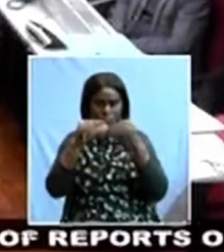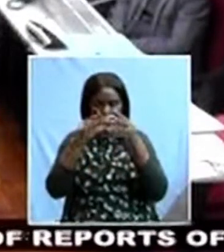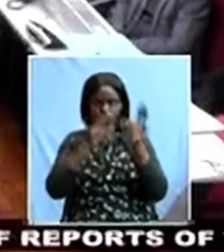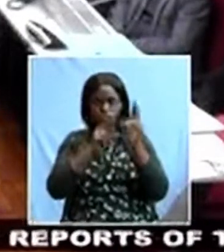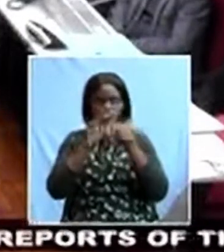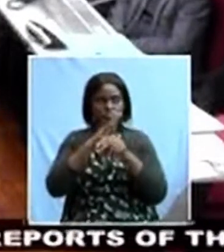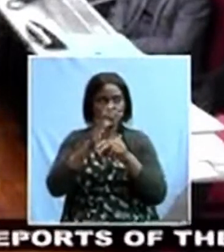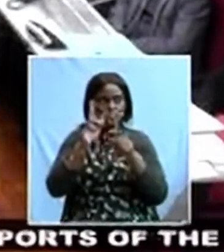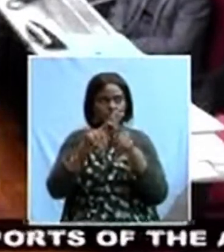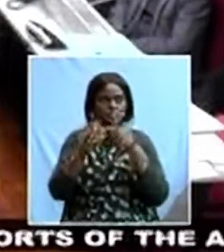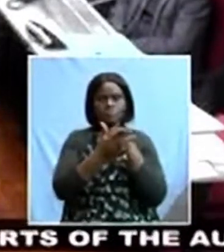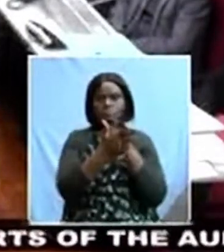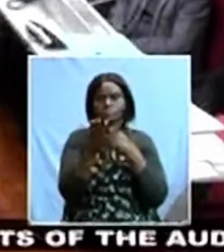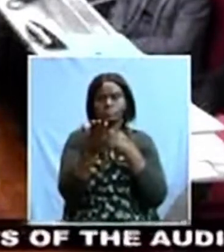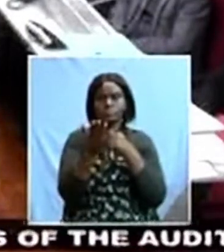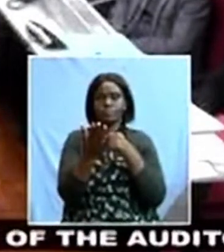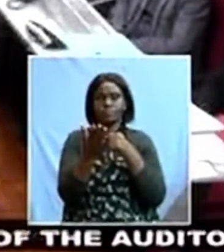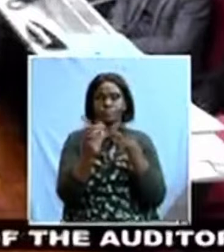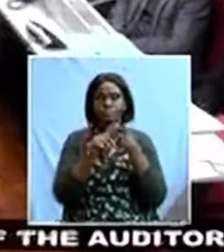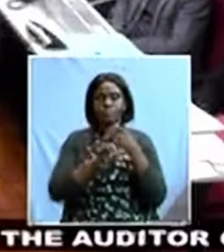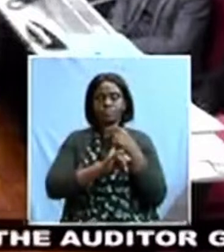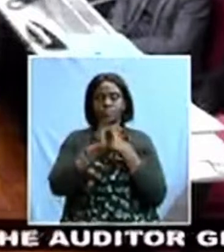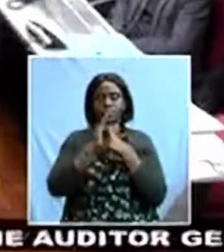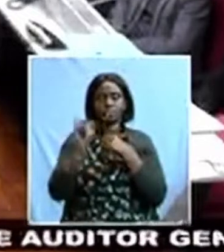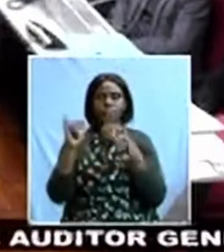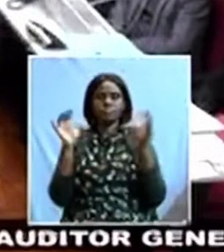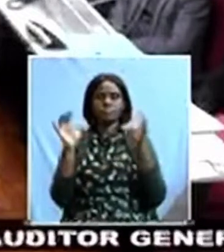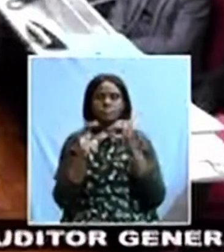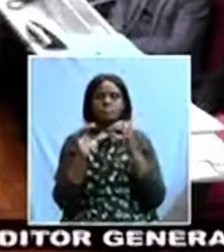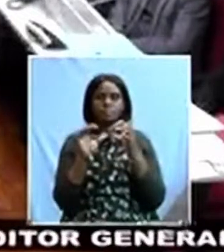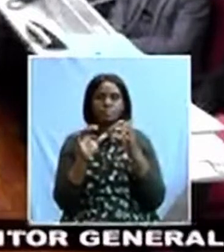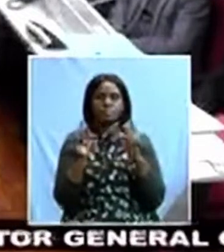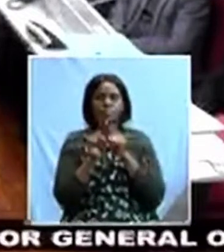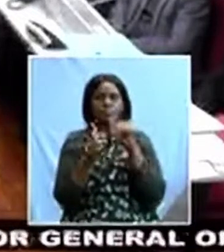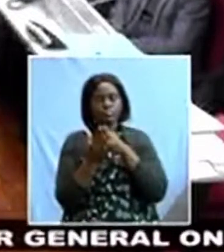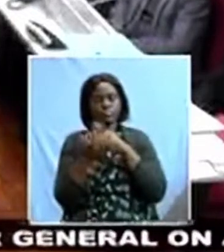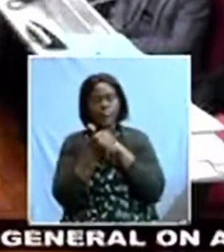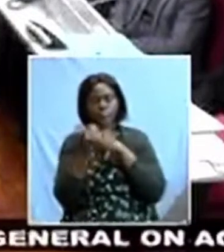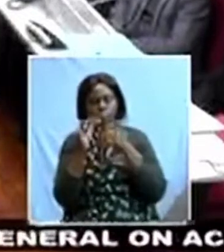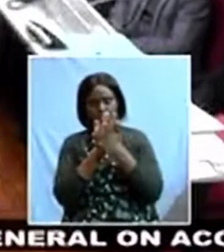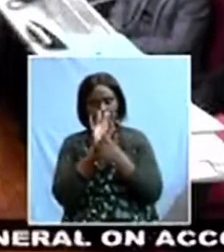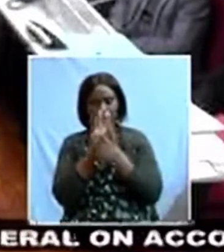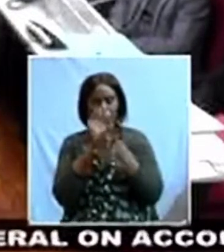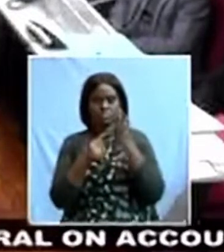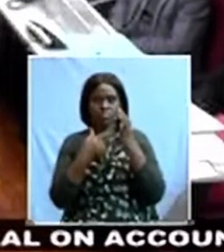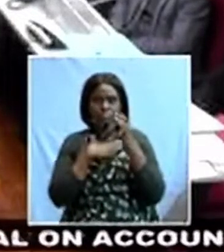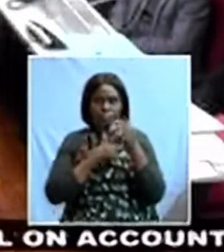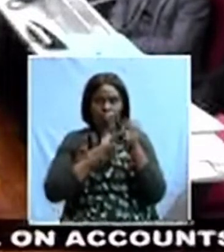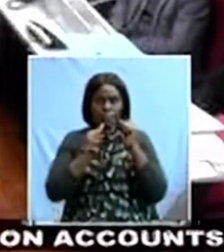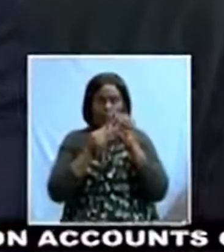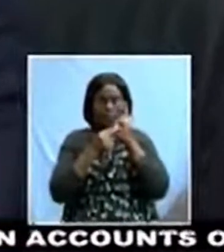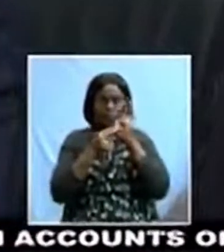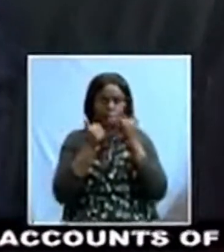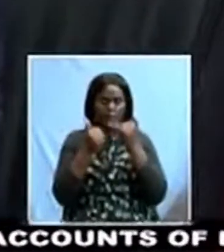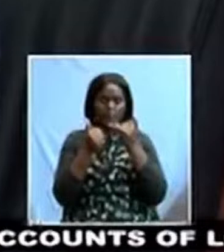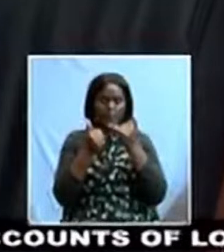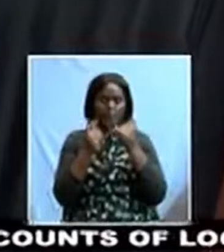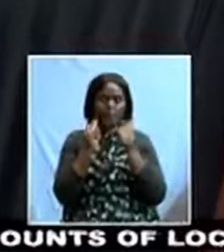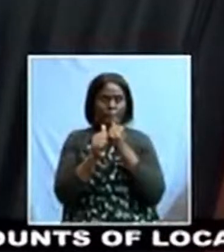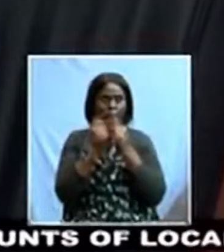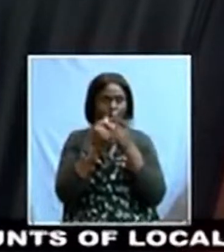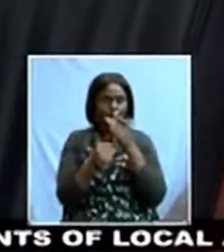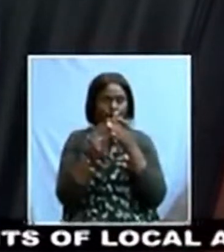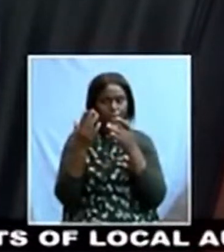feedback to Itezhi Town Council. And then the other document that I can also avail now, which